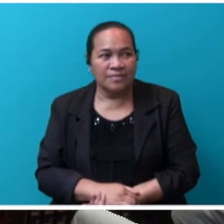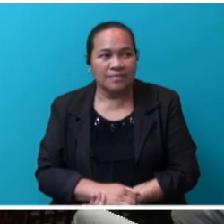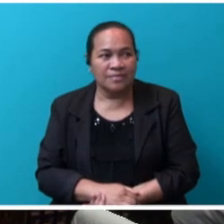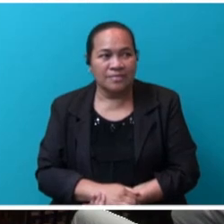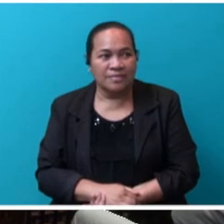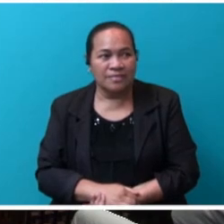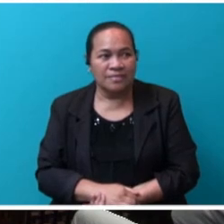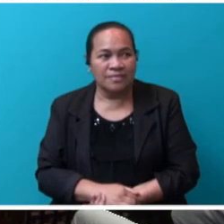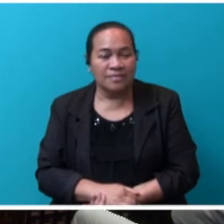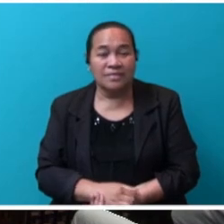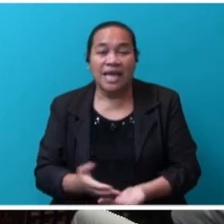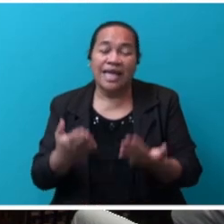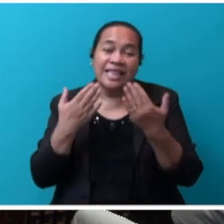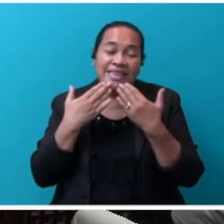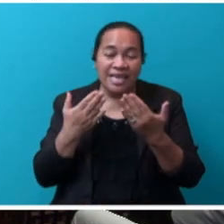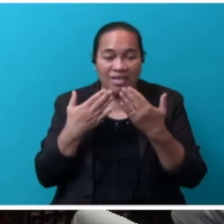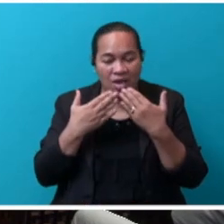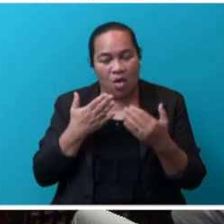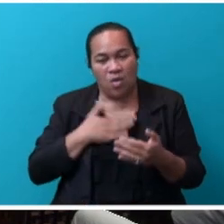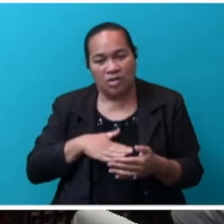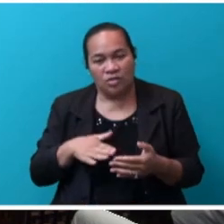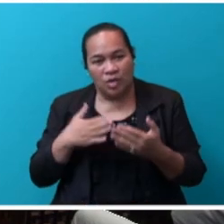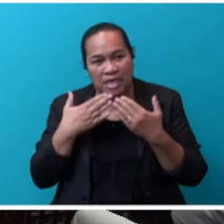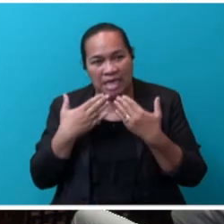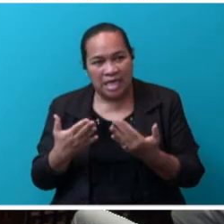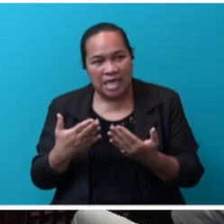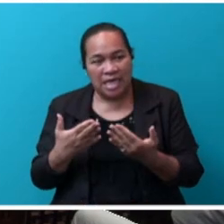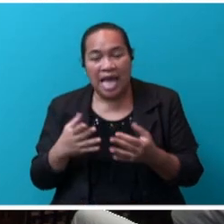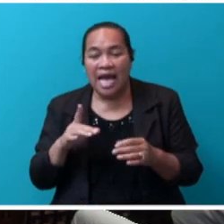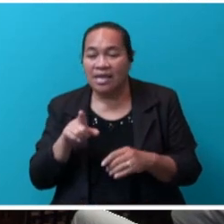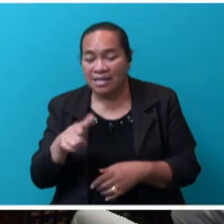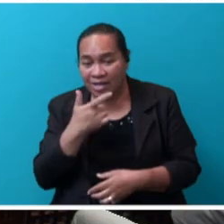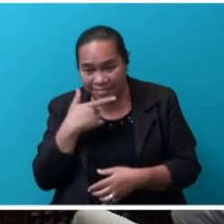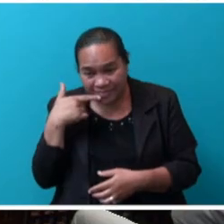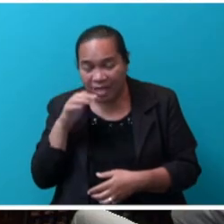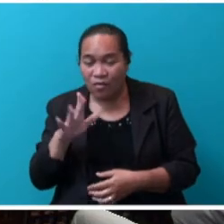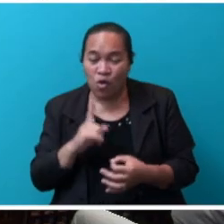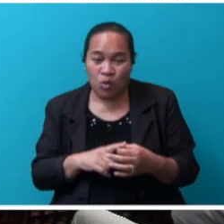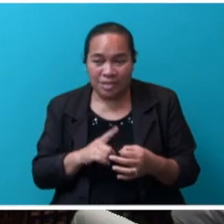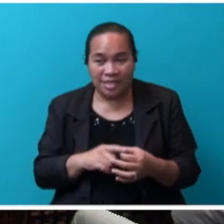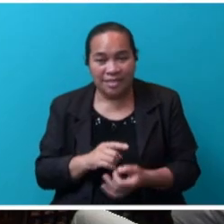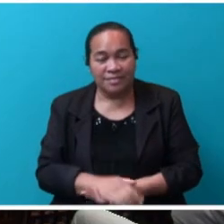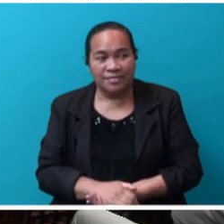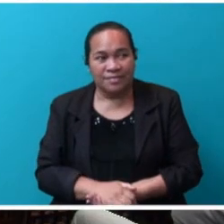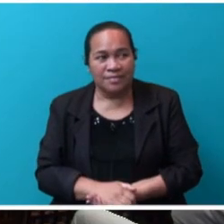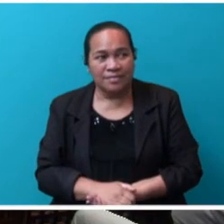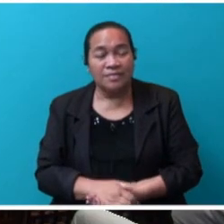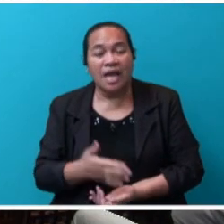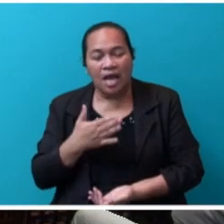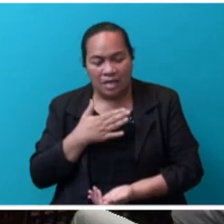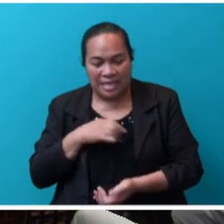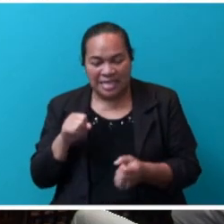Thank you, Mr. Speaker, sir. I would like to thank Honorable Ken Kertambua for question. And I also wish to take